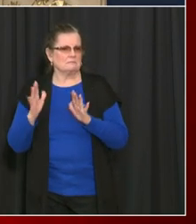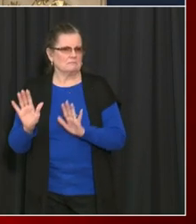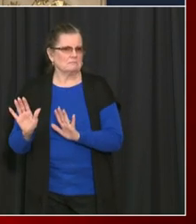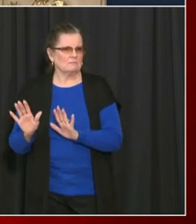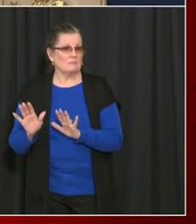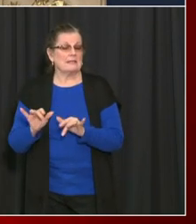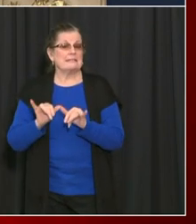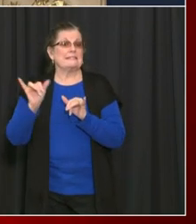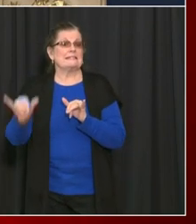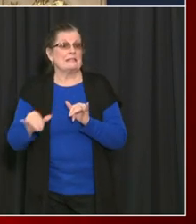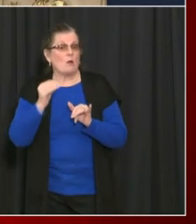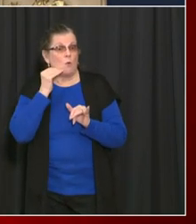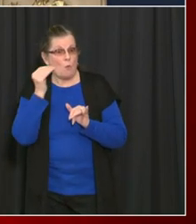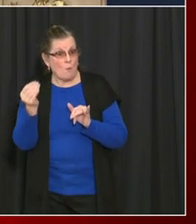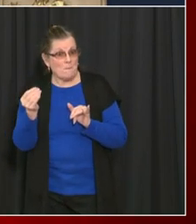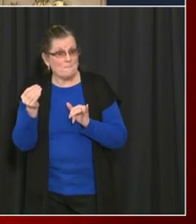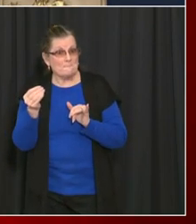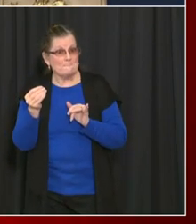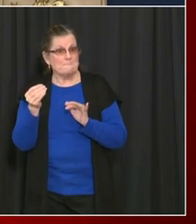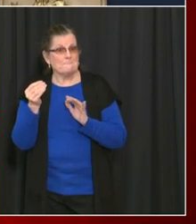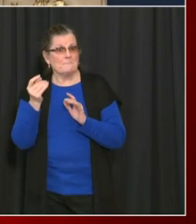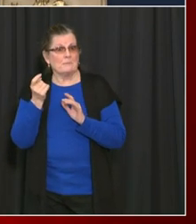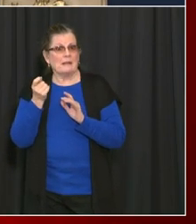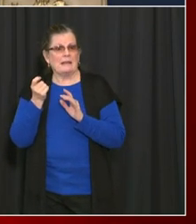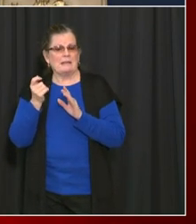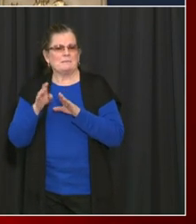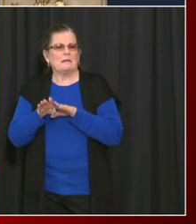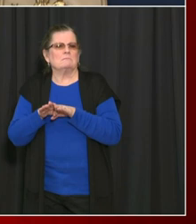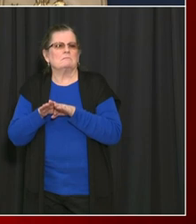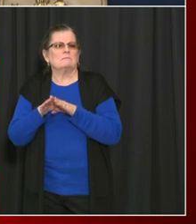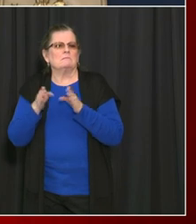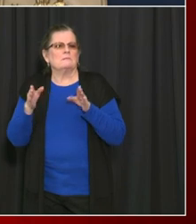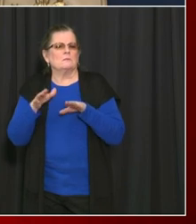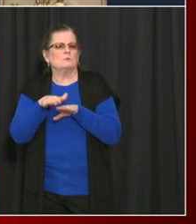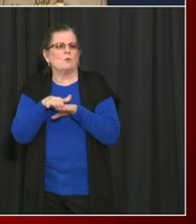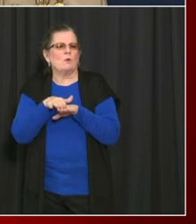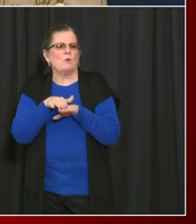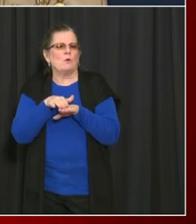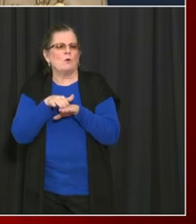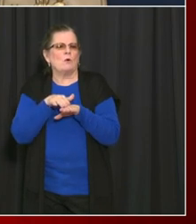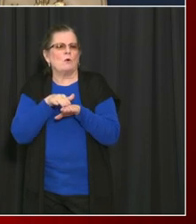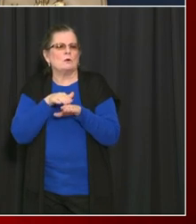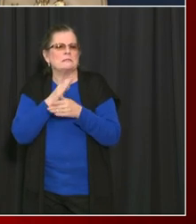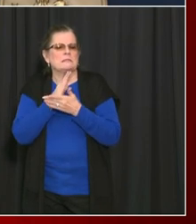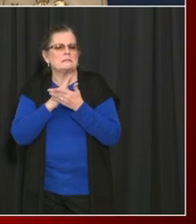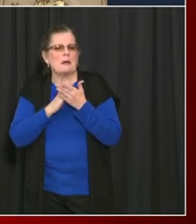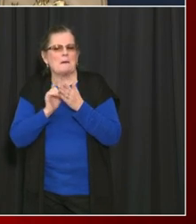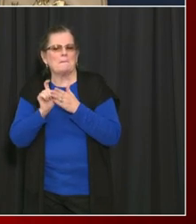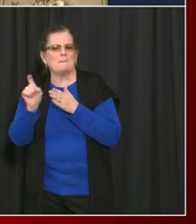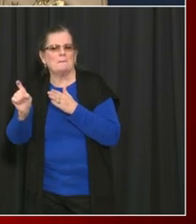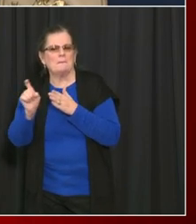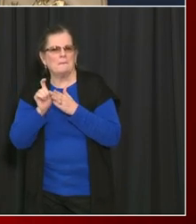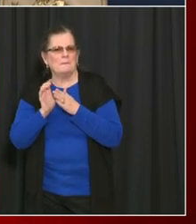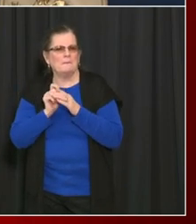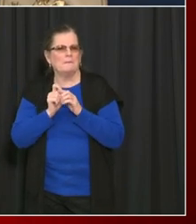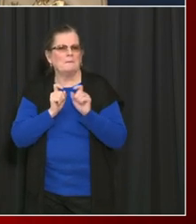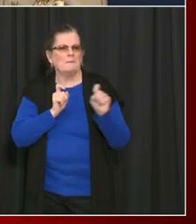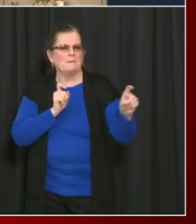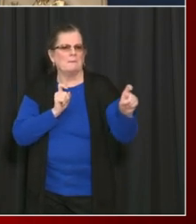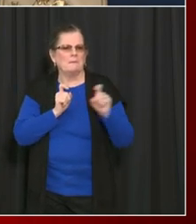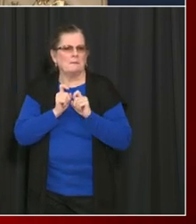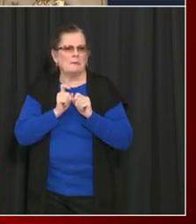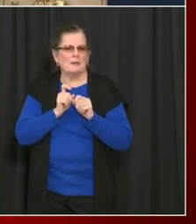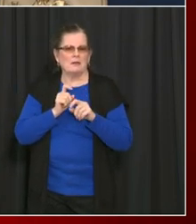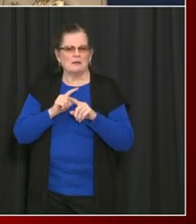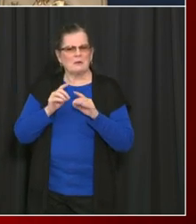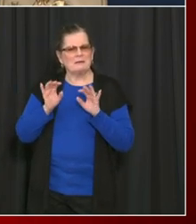been lifted, and some activities have been added back to what we can do, but they're